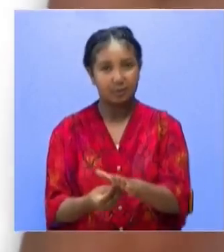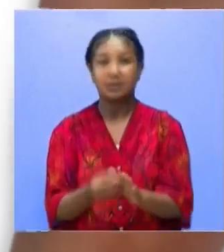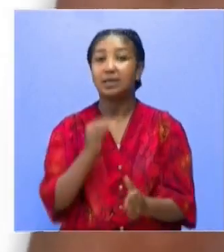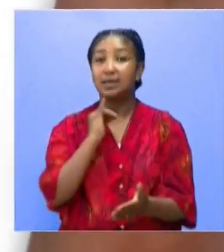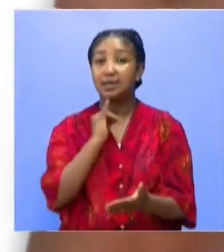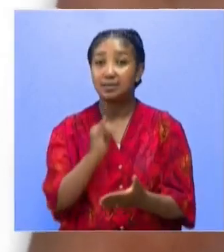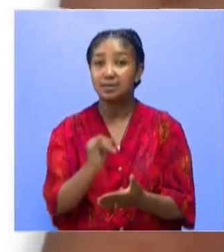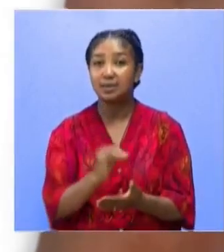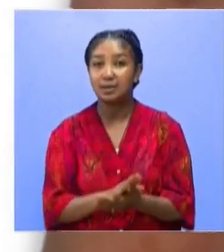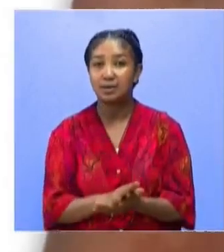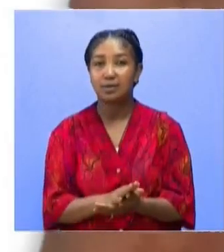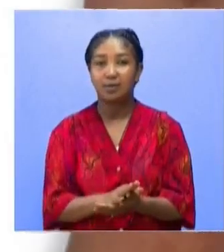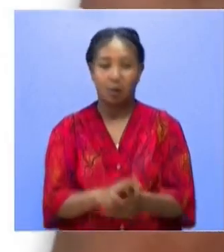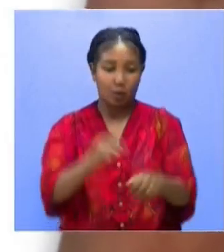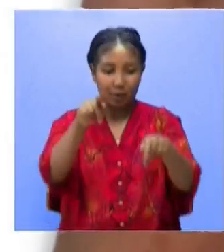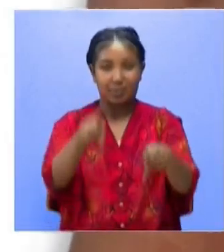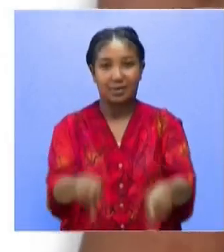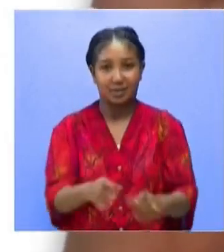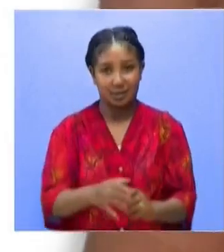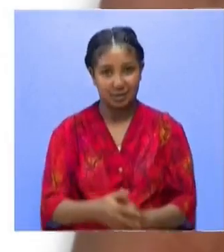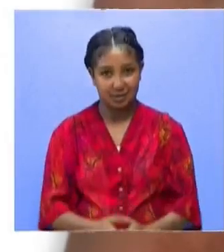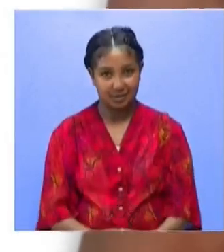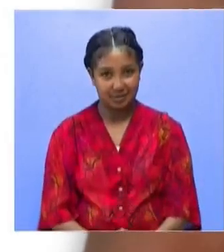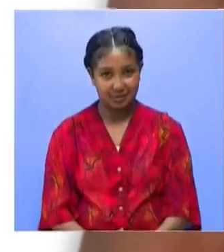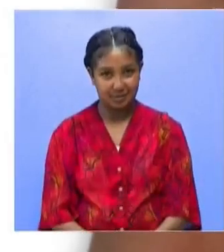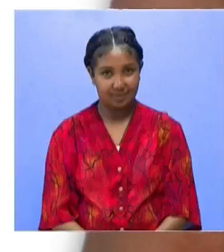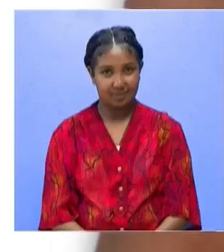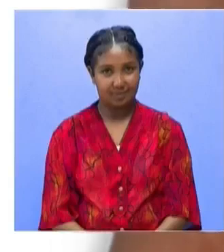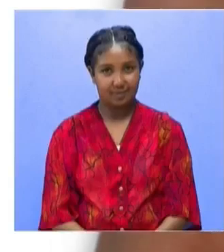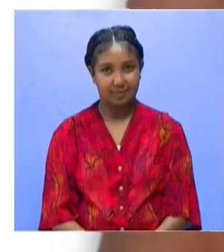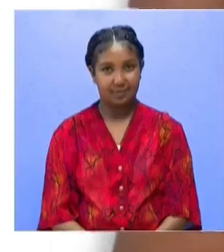is on the present.